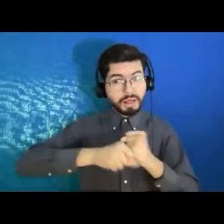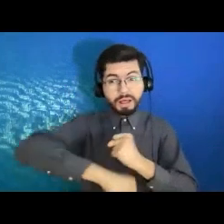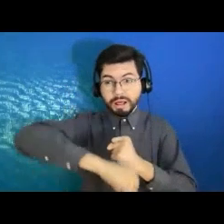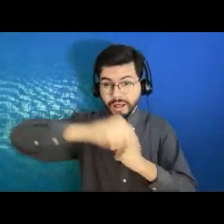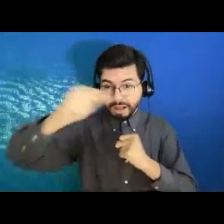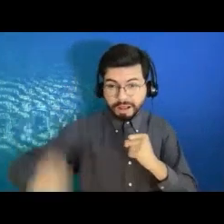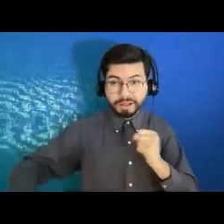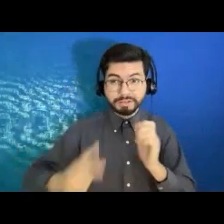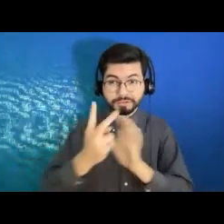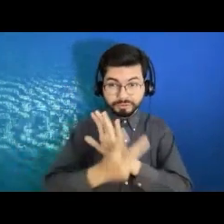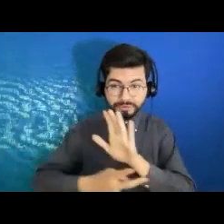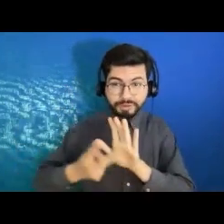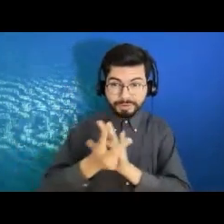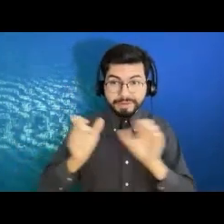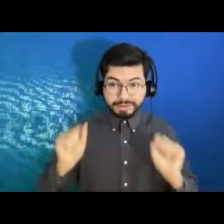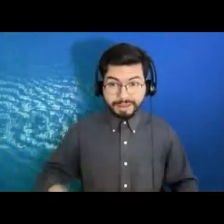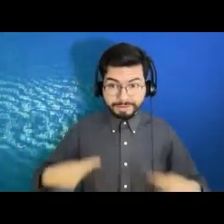right?